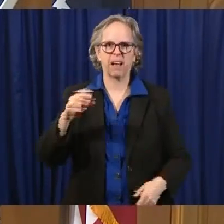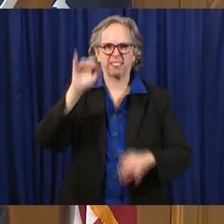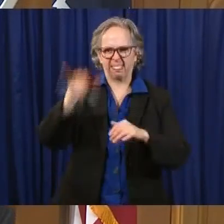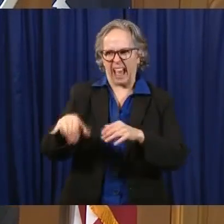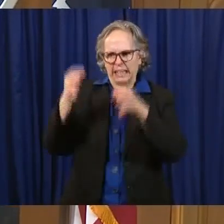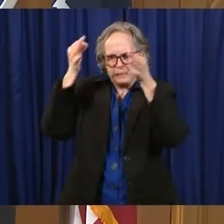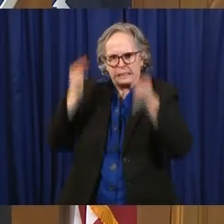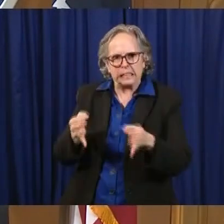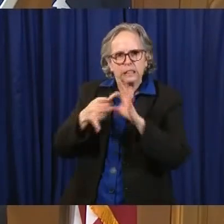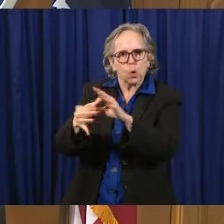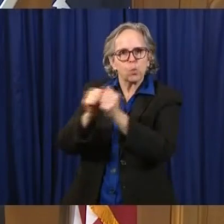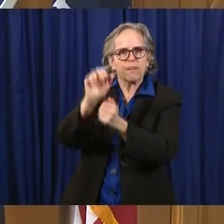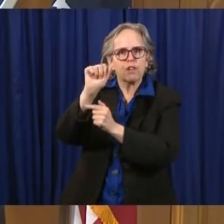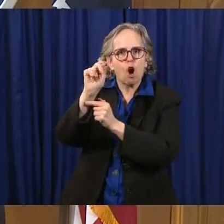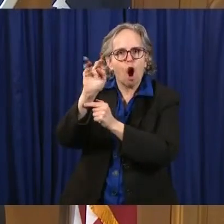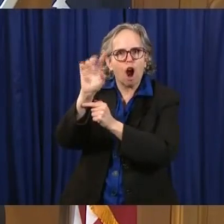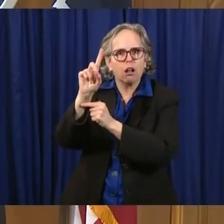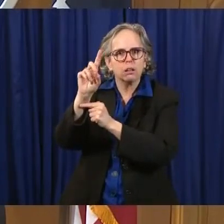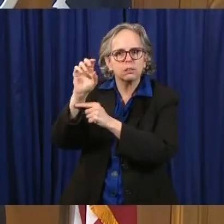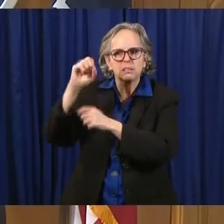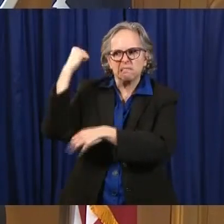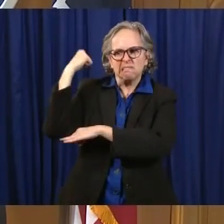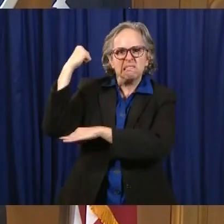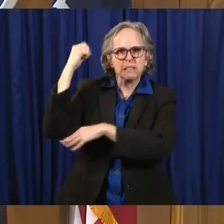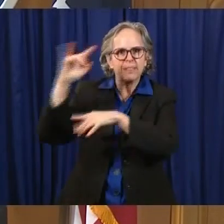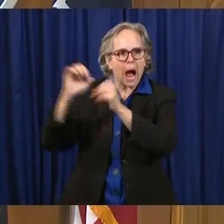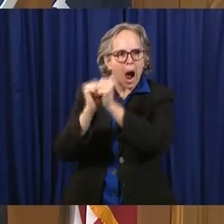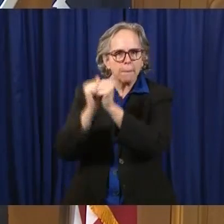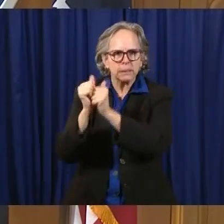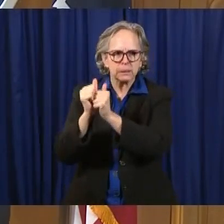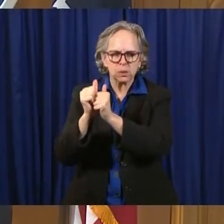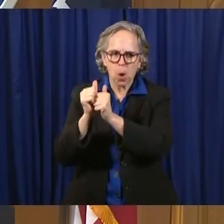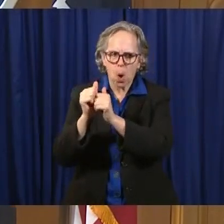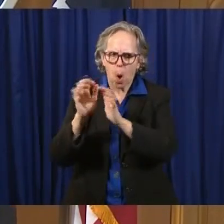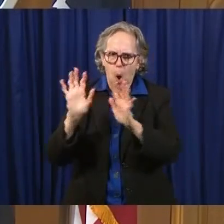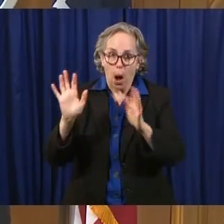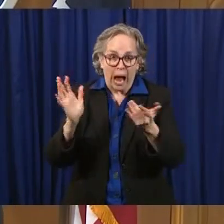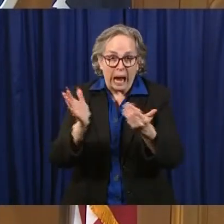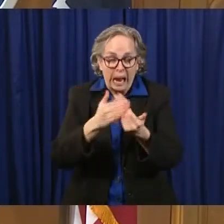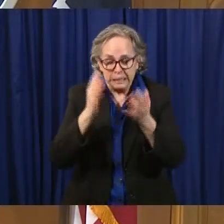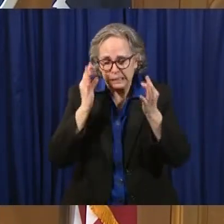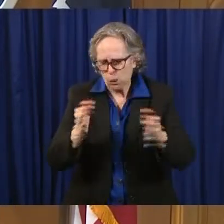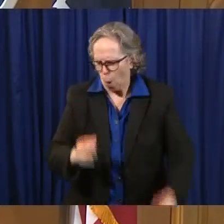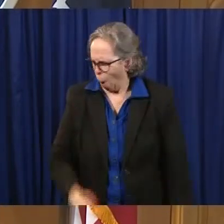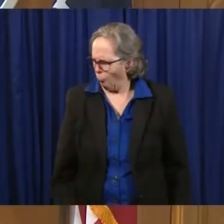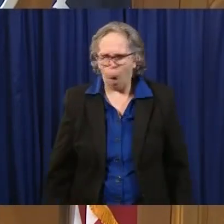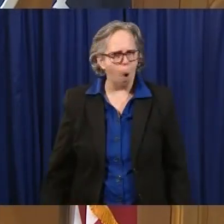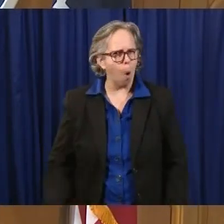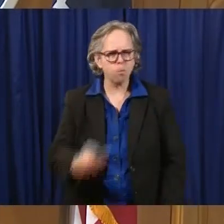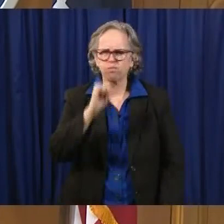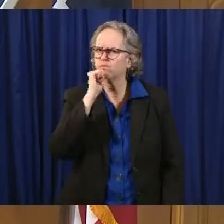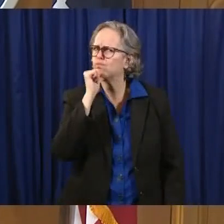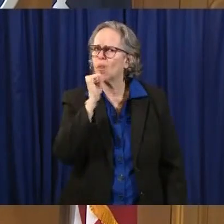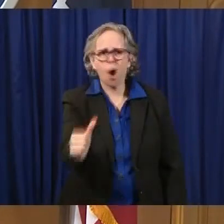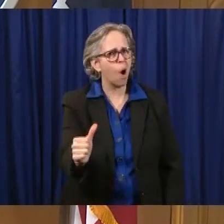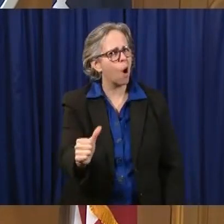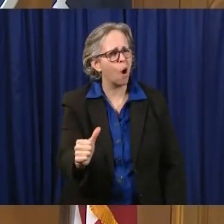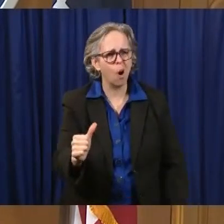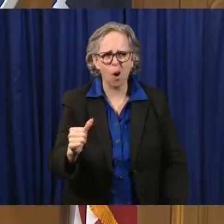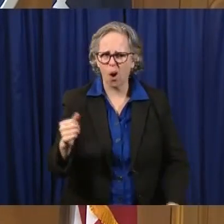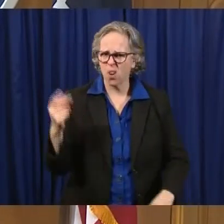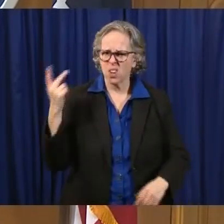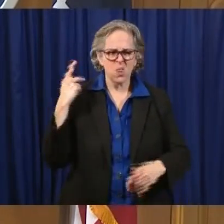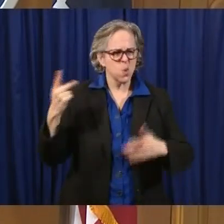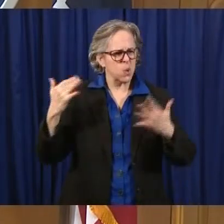was not an easy decision for any of us, and it was early on